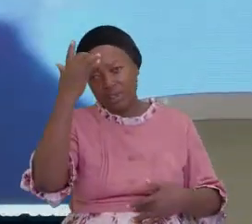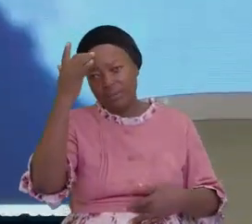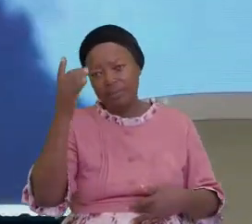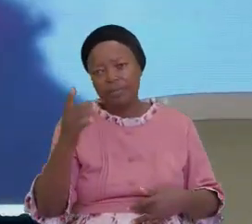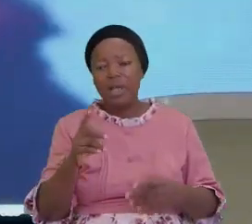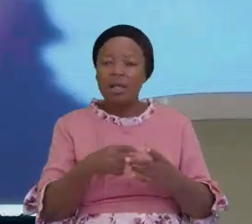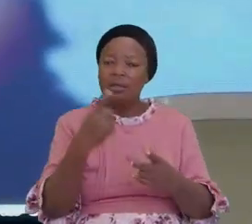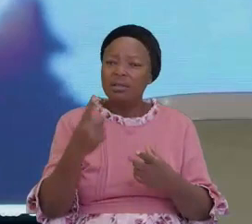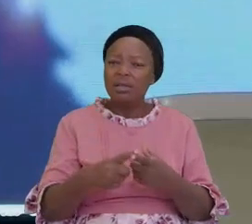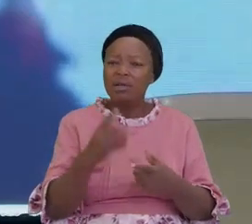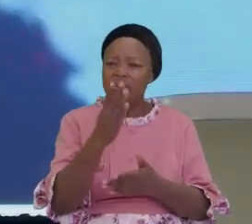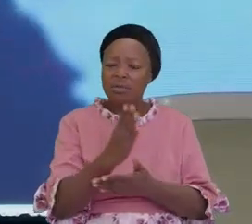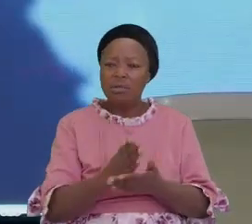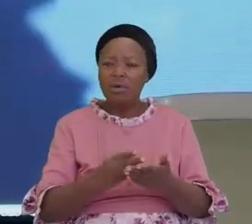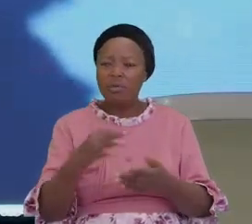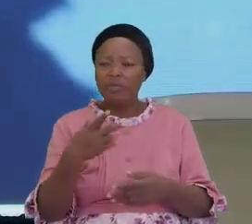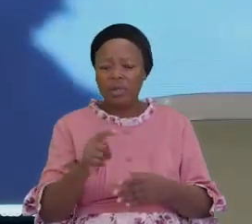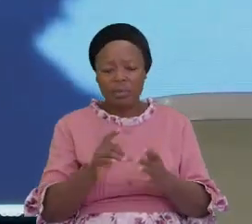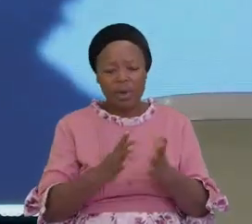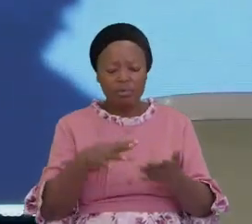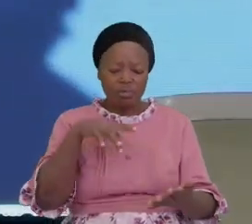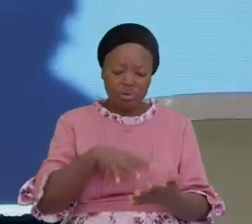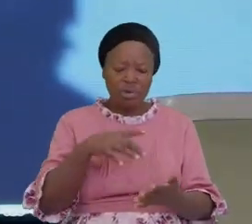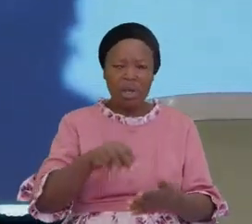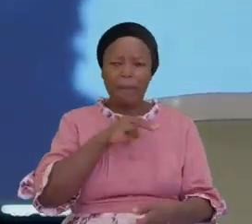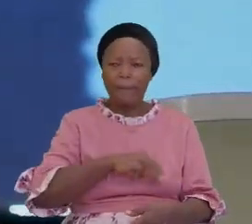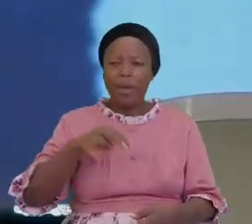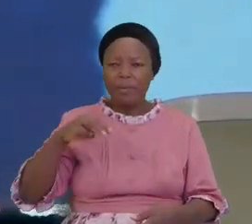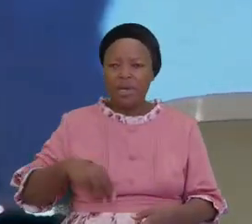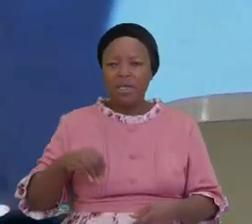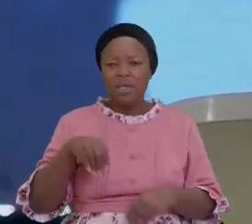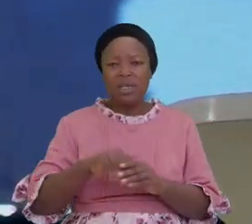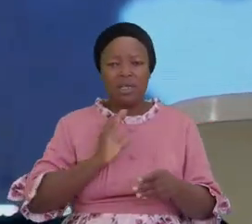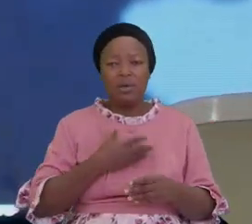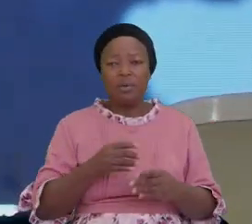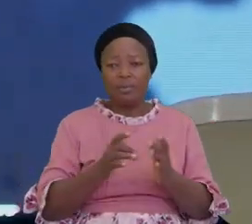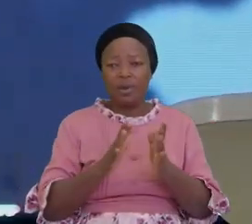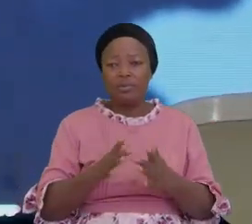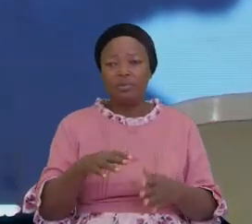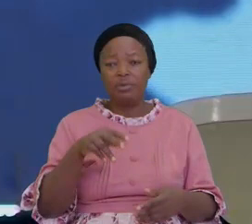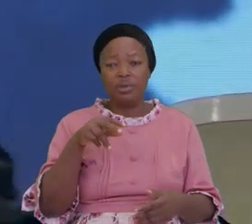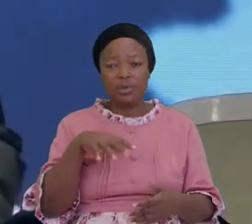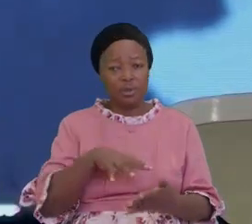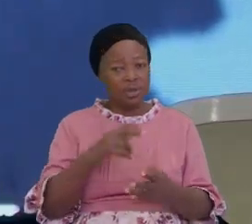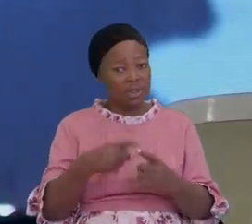Then some of the Bible study members in our Bible study then,